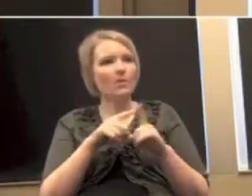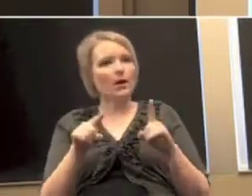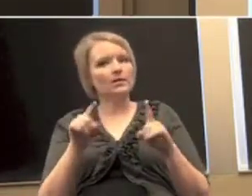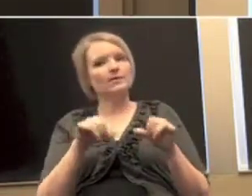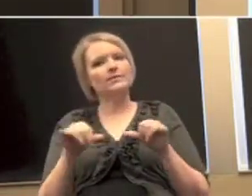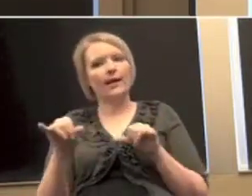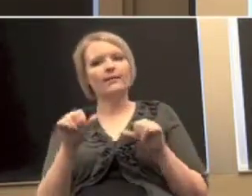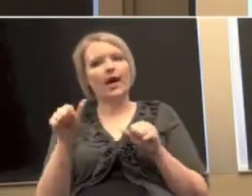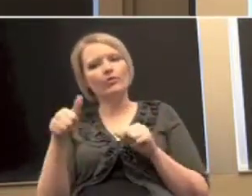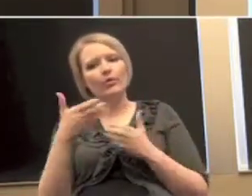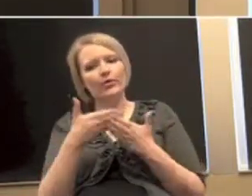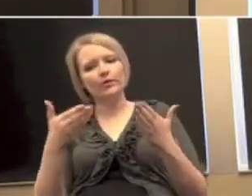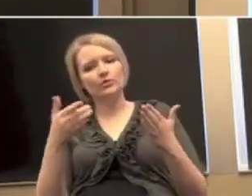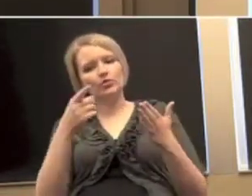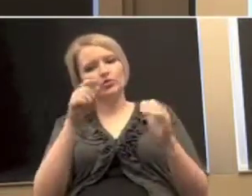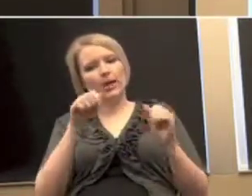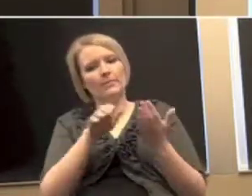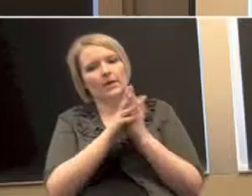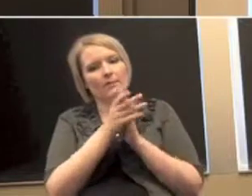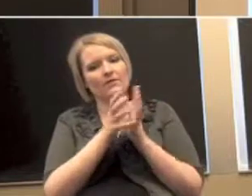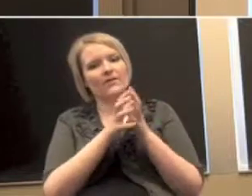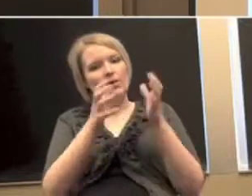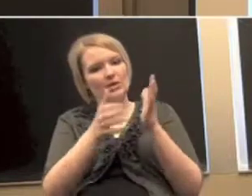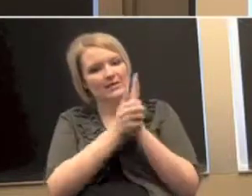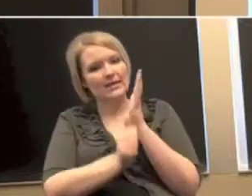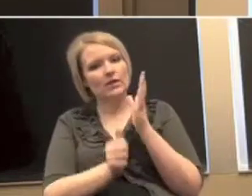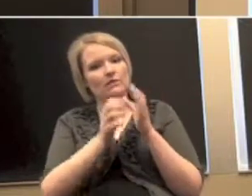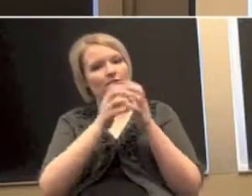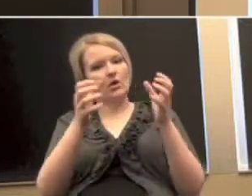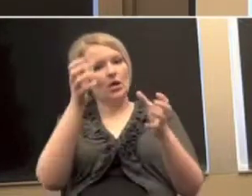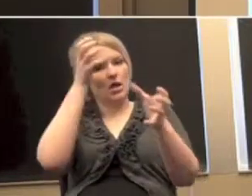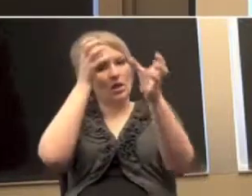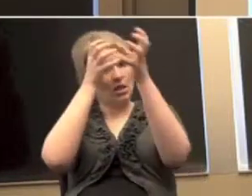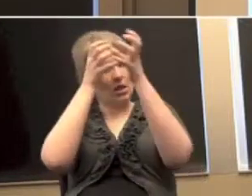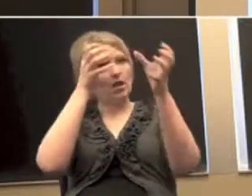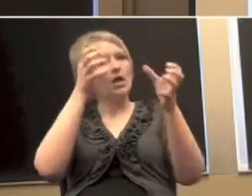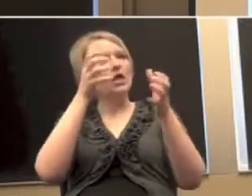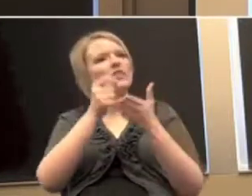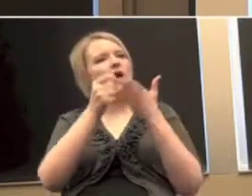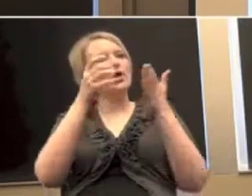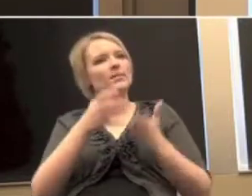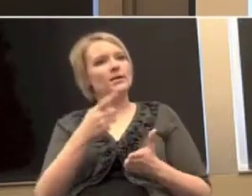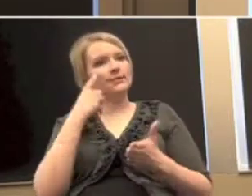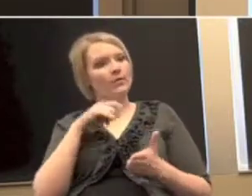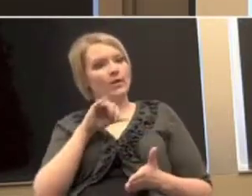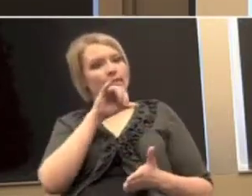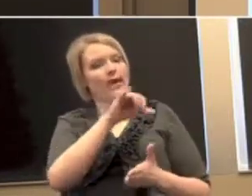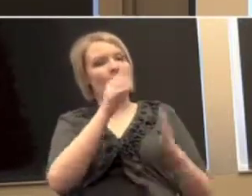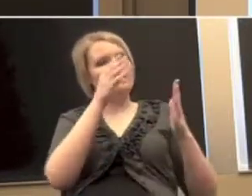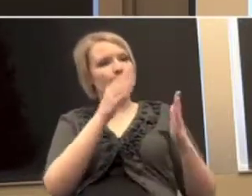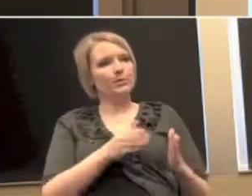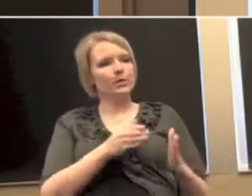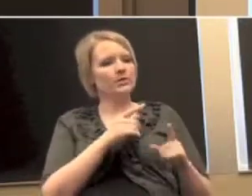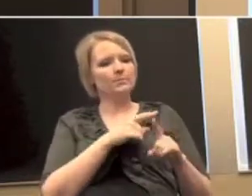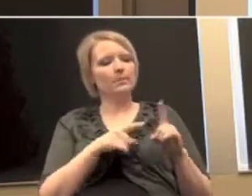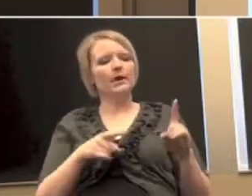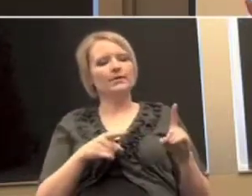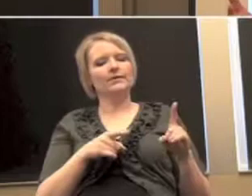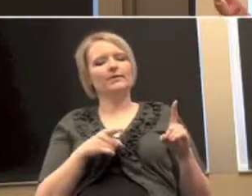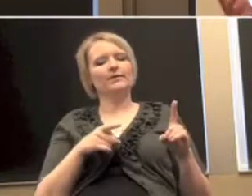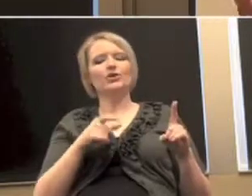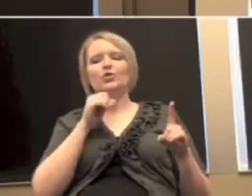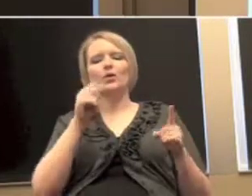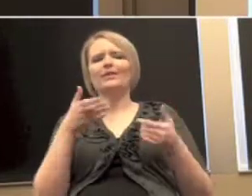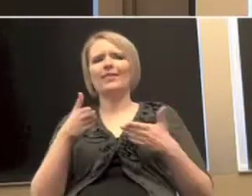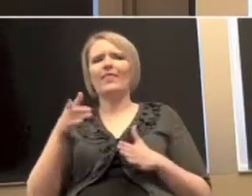can come to a very skilled, very qualified, very competent therapist to somebody who you wouldn't let them walk your dog on a